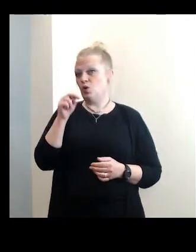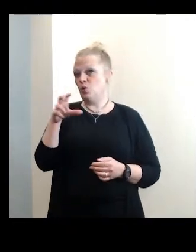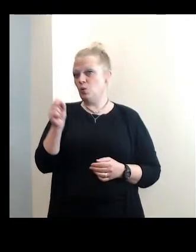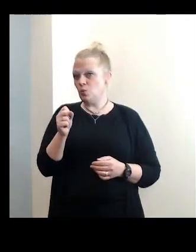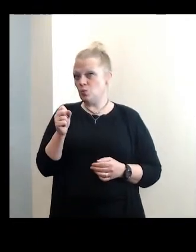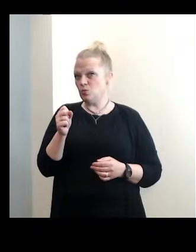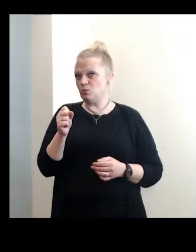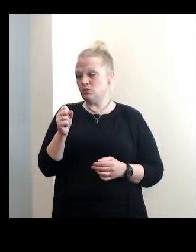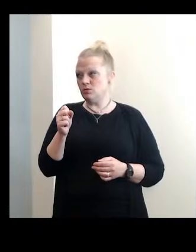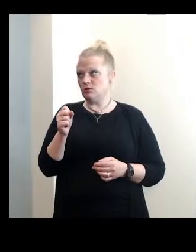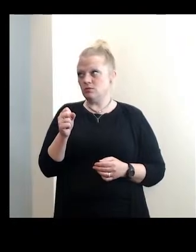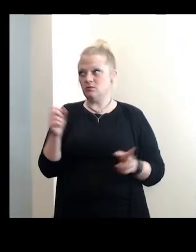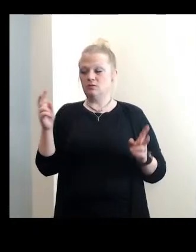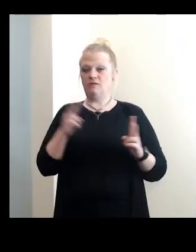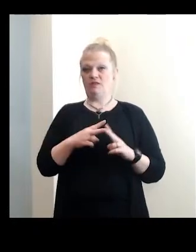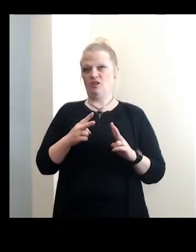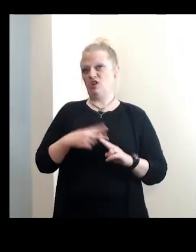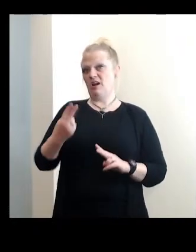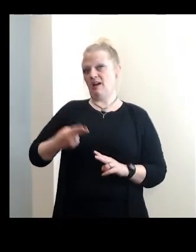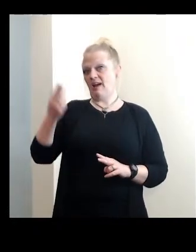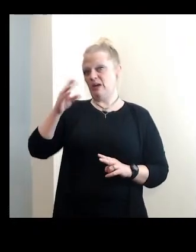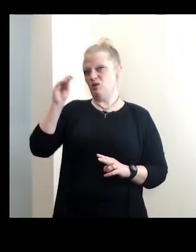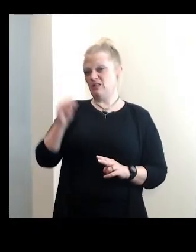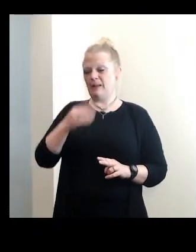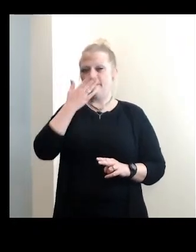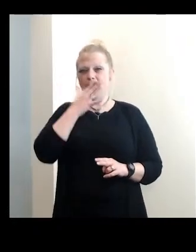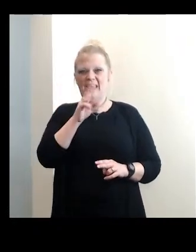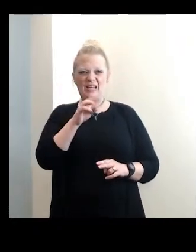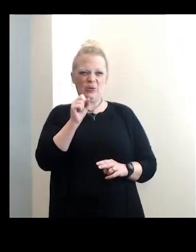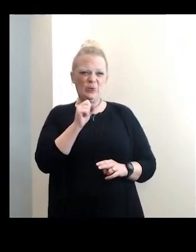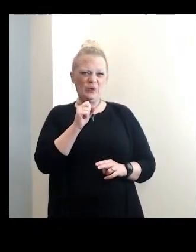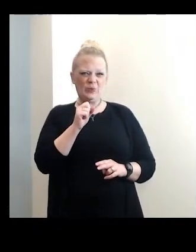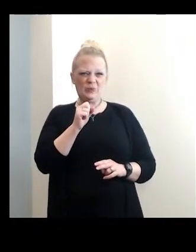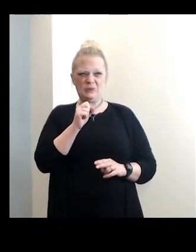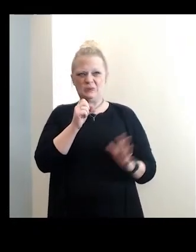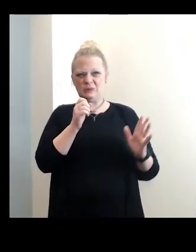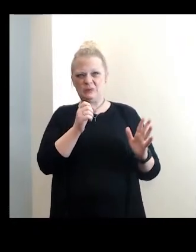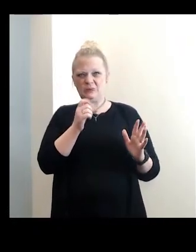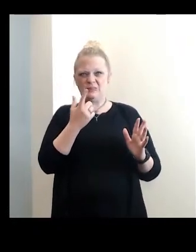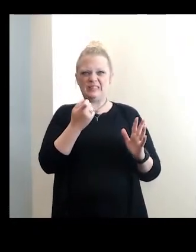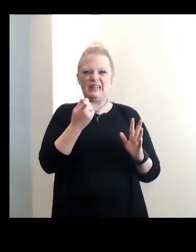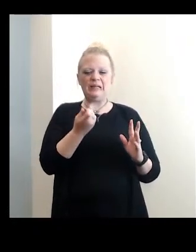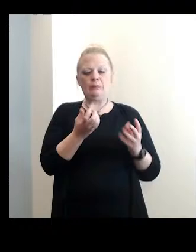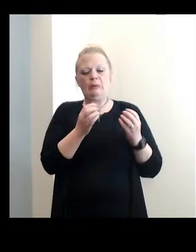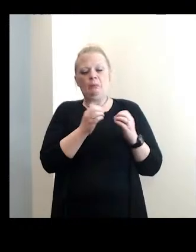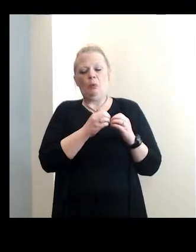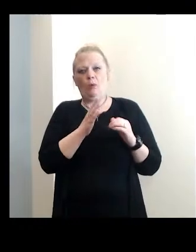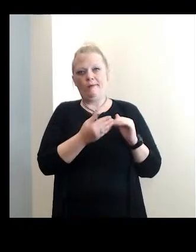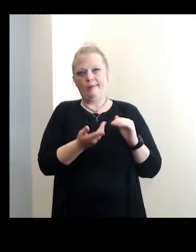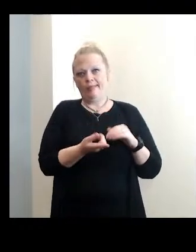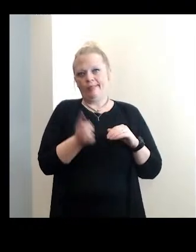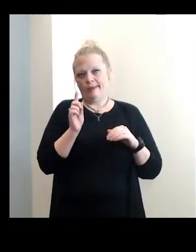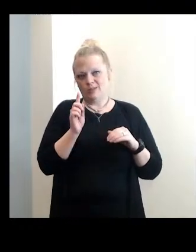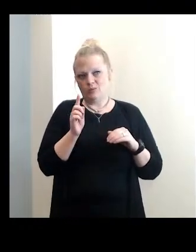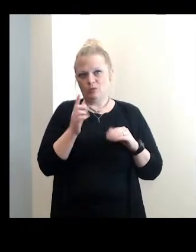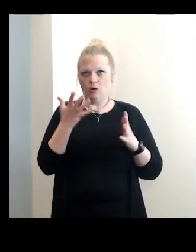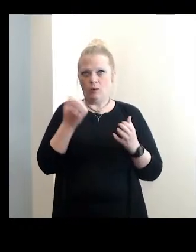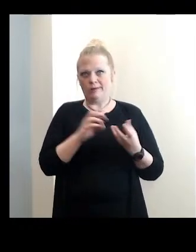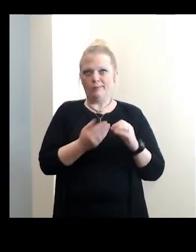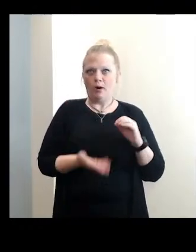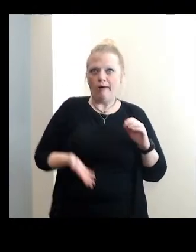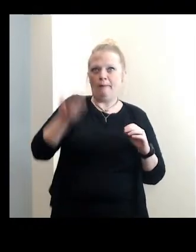is that's a very high percentage. The bad news is it's only just a little bit more than last week. So we want to get that number